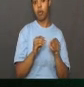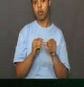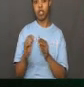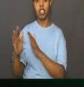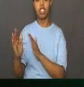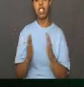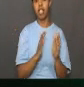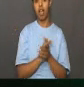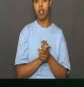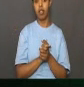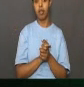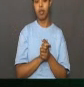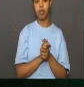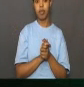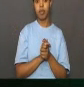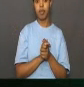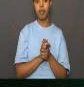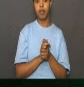Students, let's get ready.